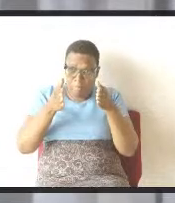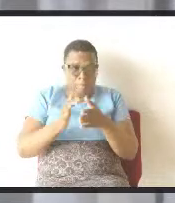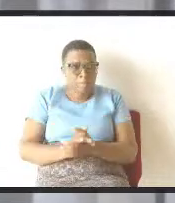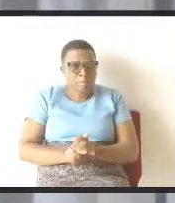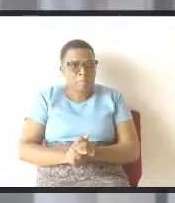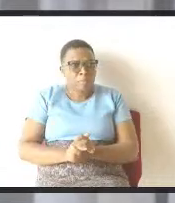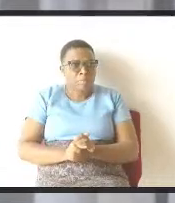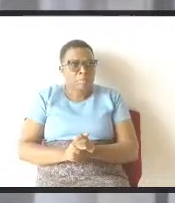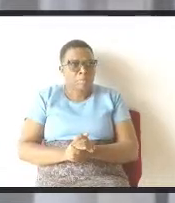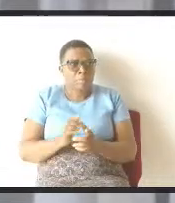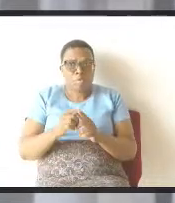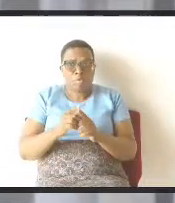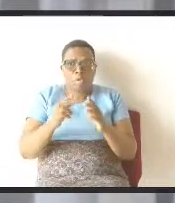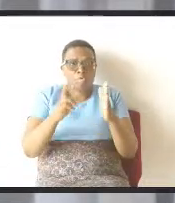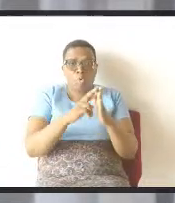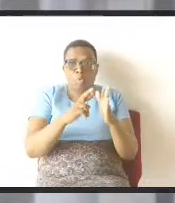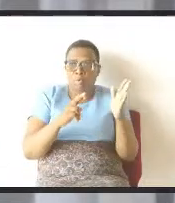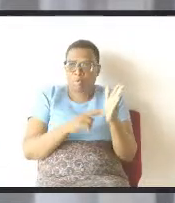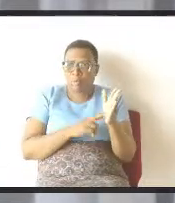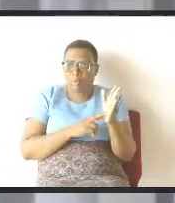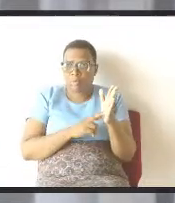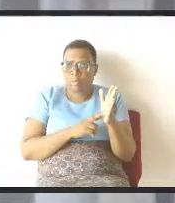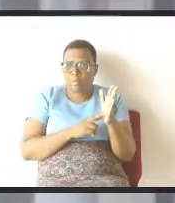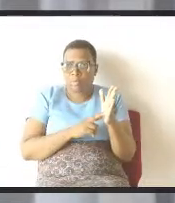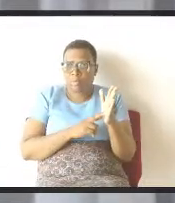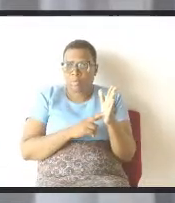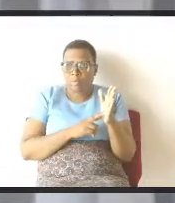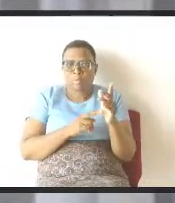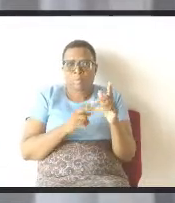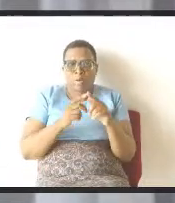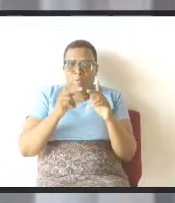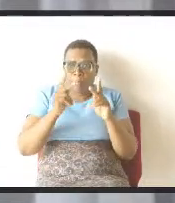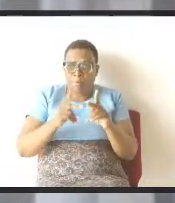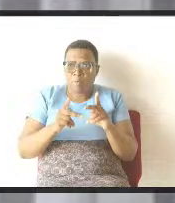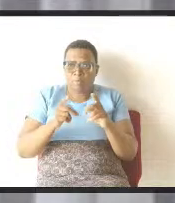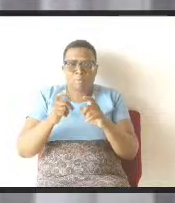to the directives of the referee.